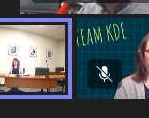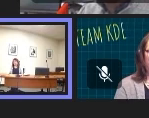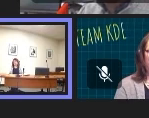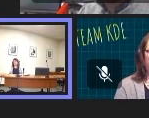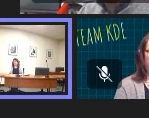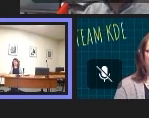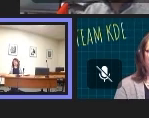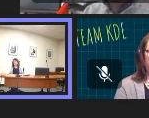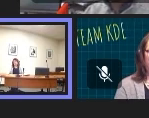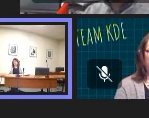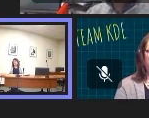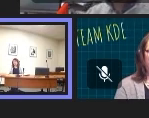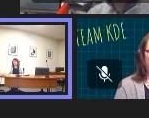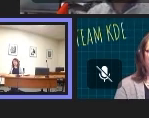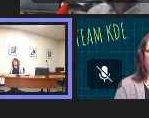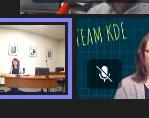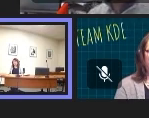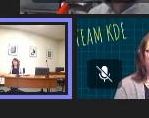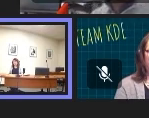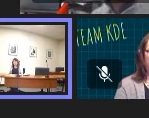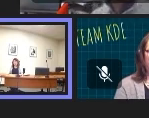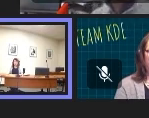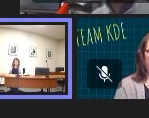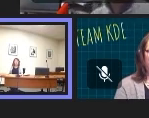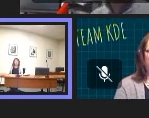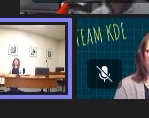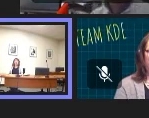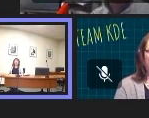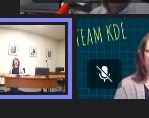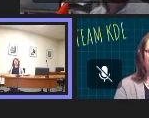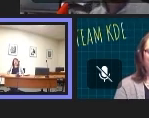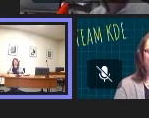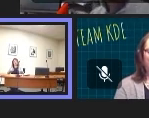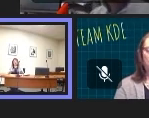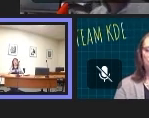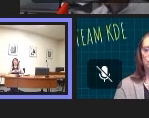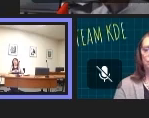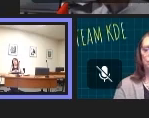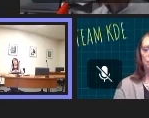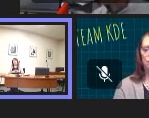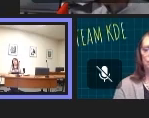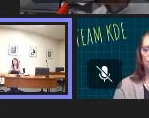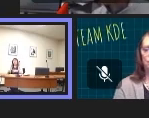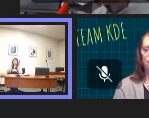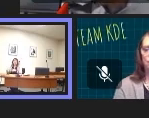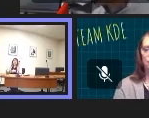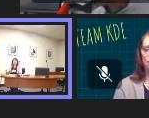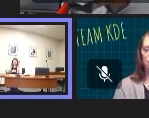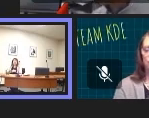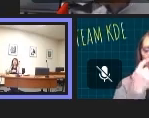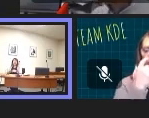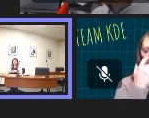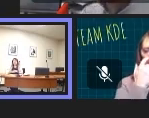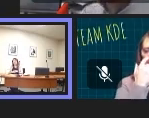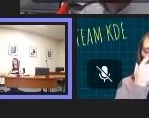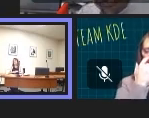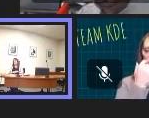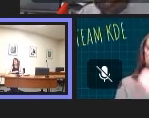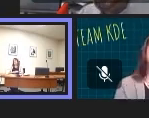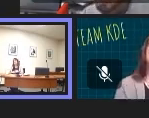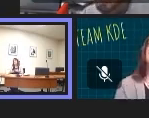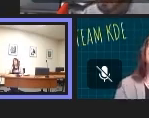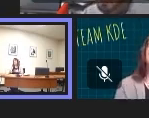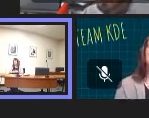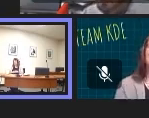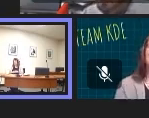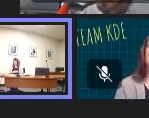some suggestions in there. We do recommend not to just compare your student demographic groups to all students, but to compare